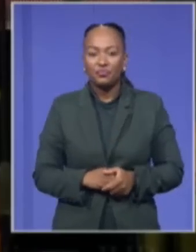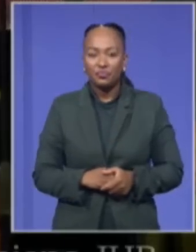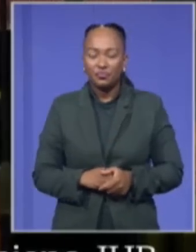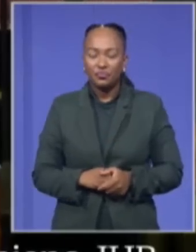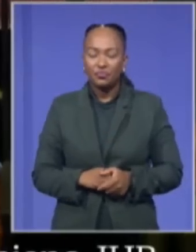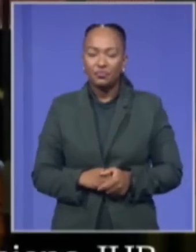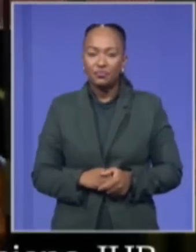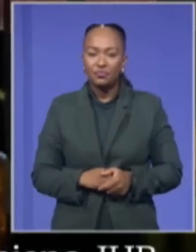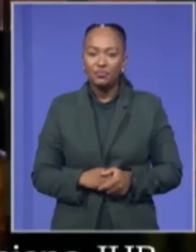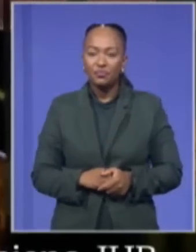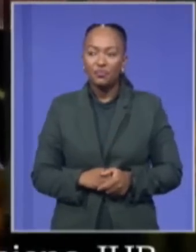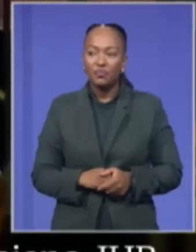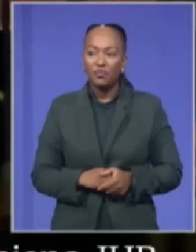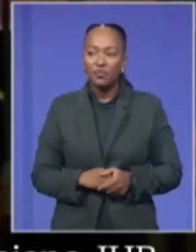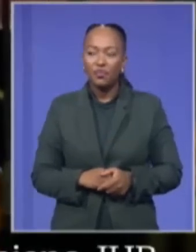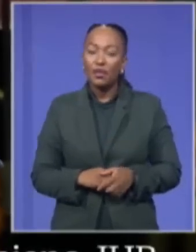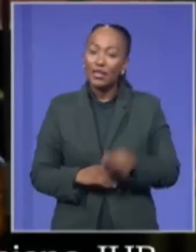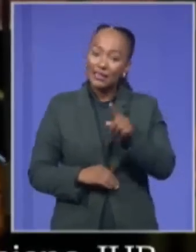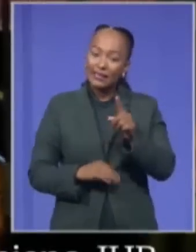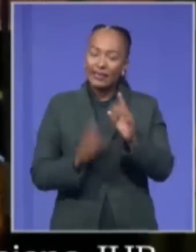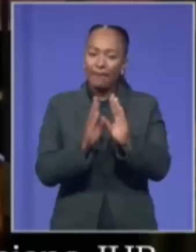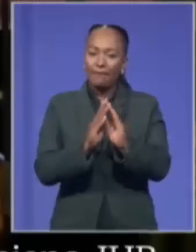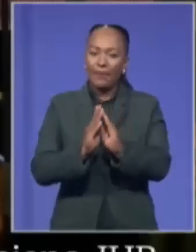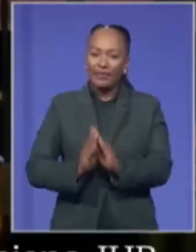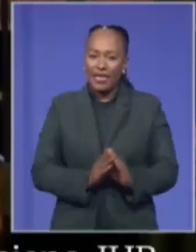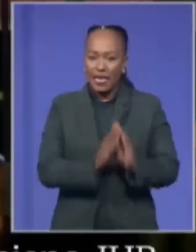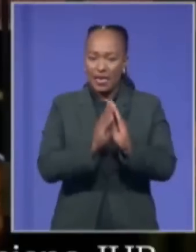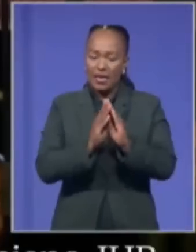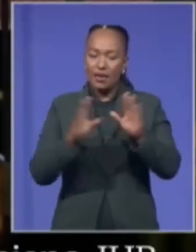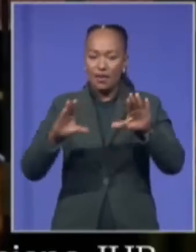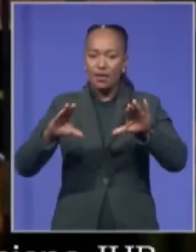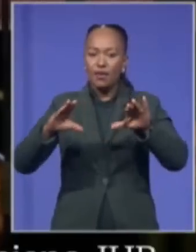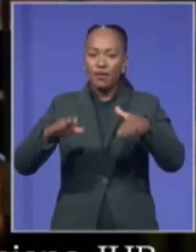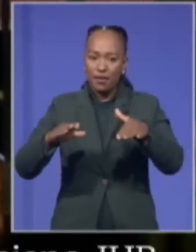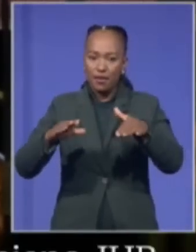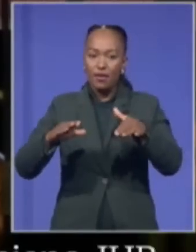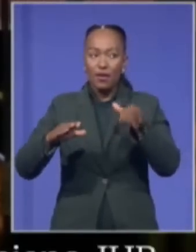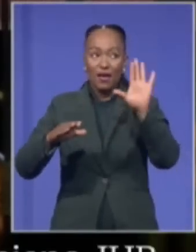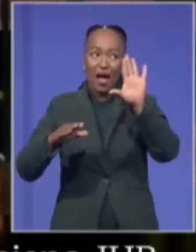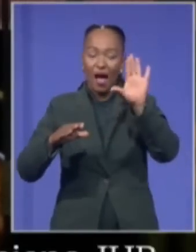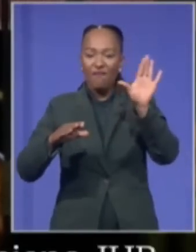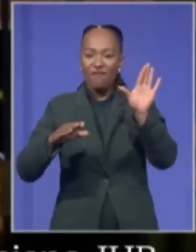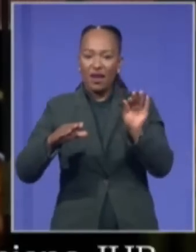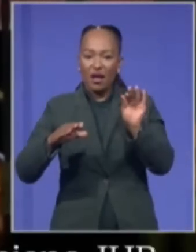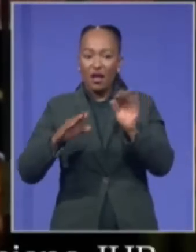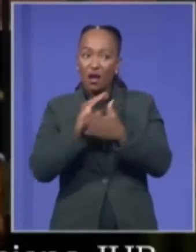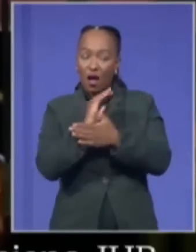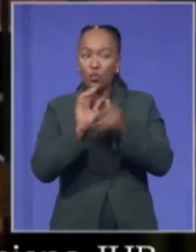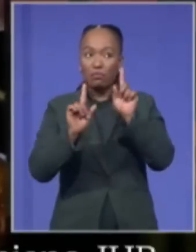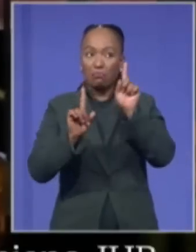This summit's location underscores the need for African voices to be heard